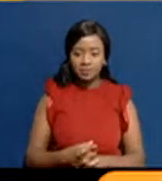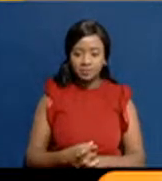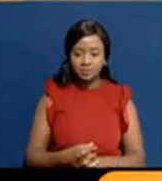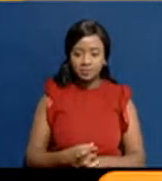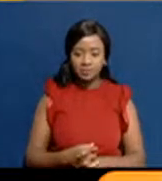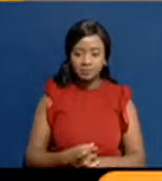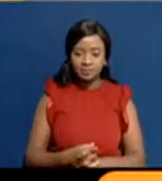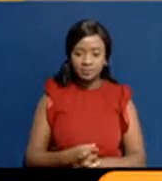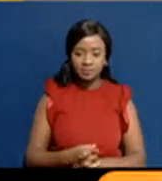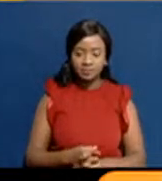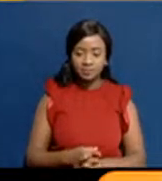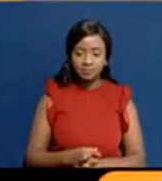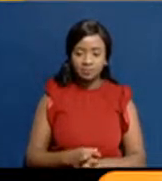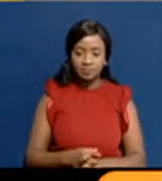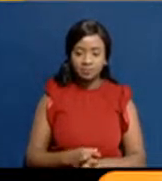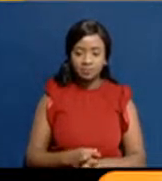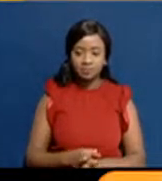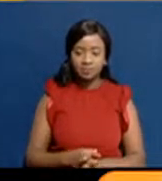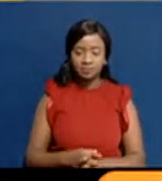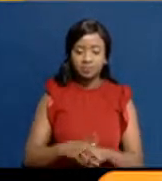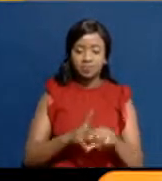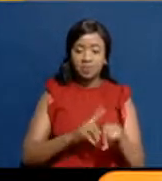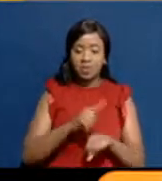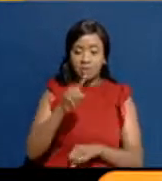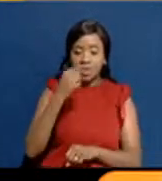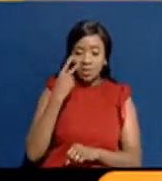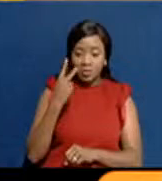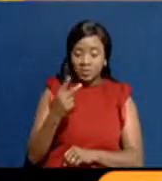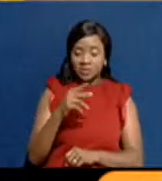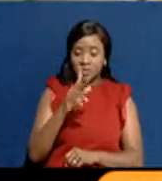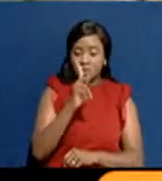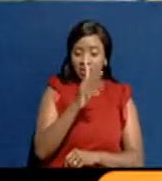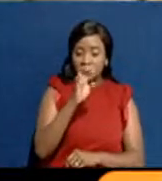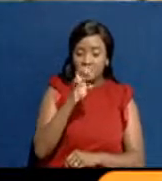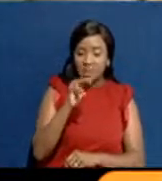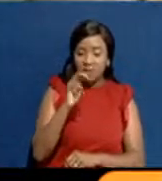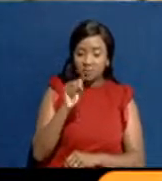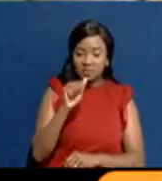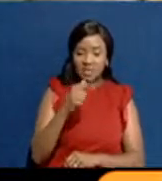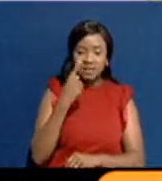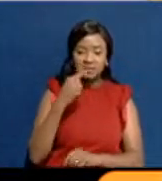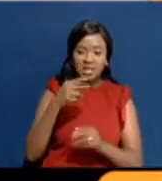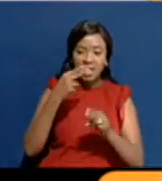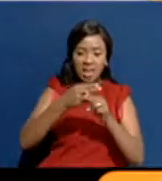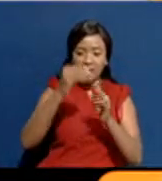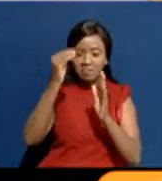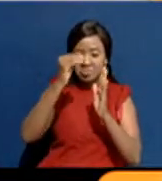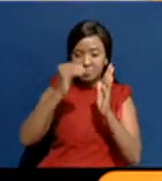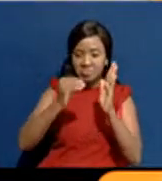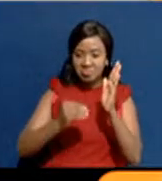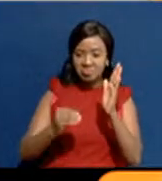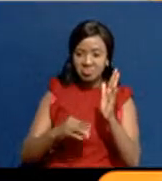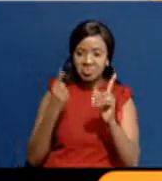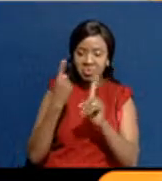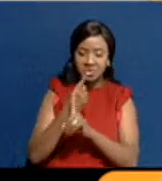alone. When you look at KEMSA, look at the names, the players, you have to sack